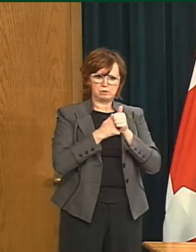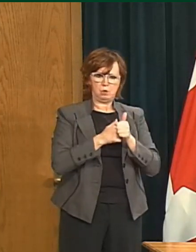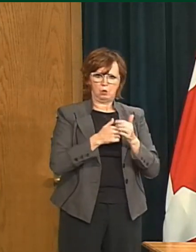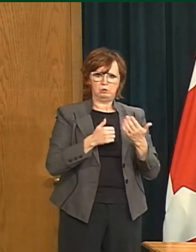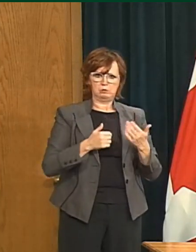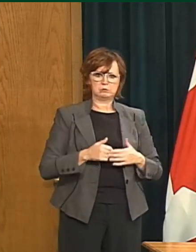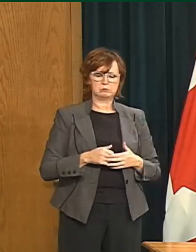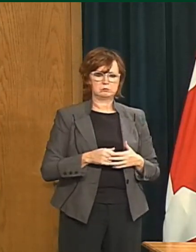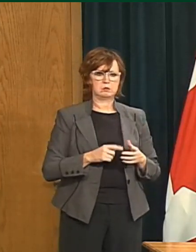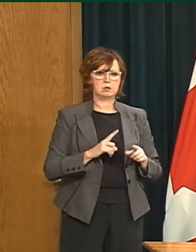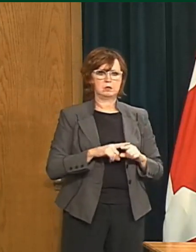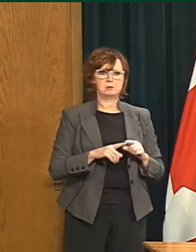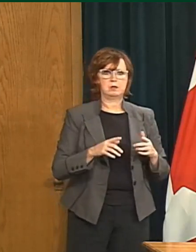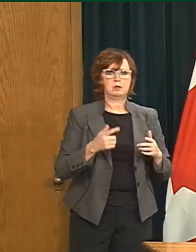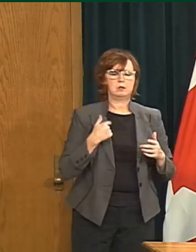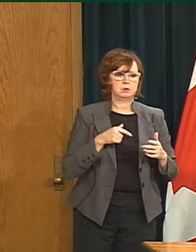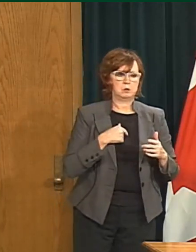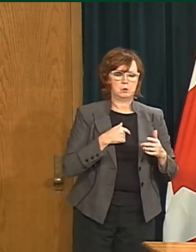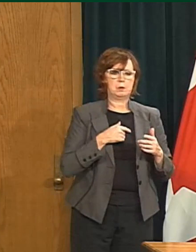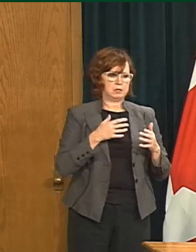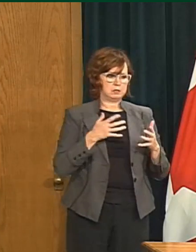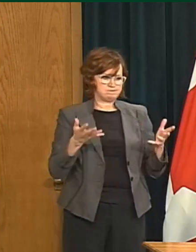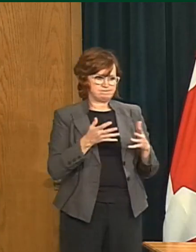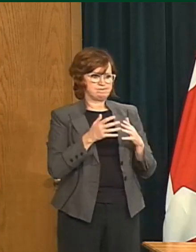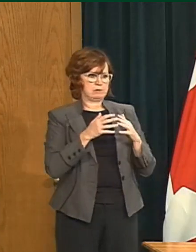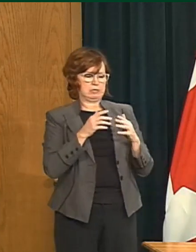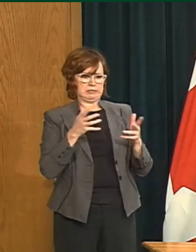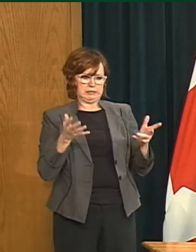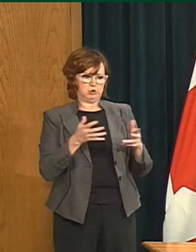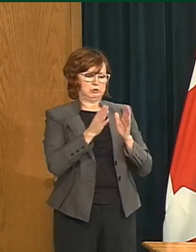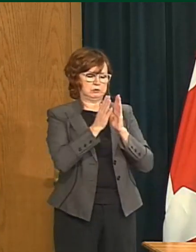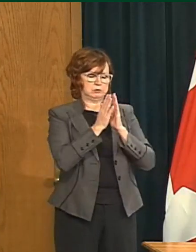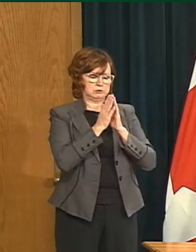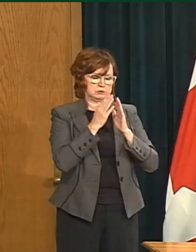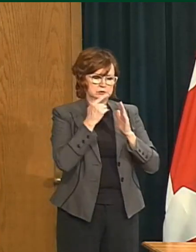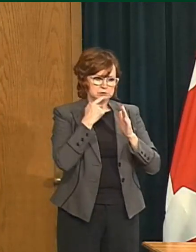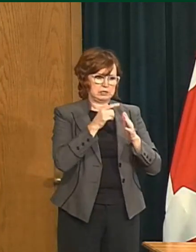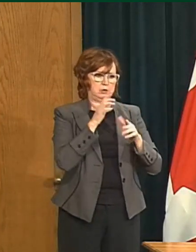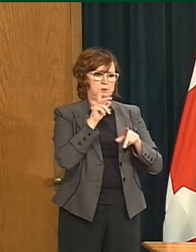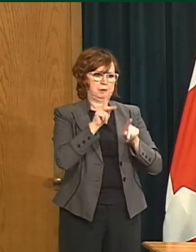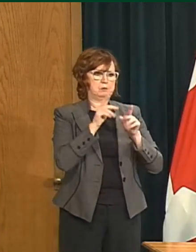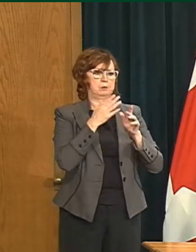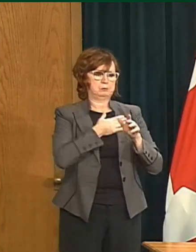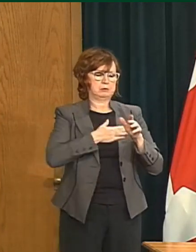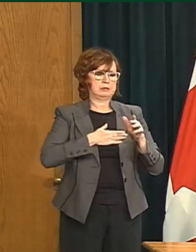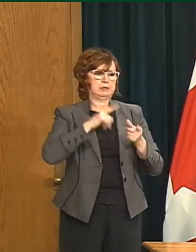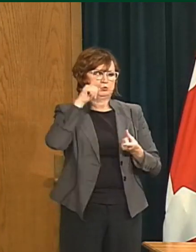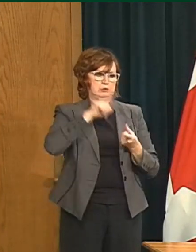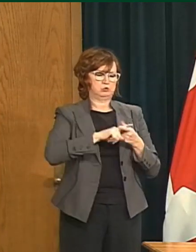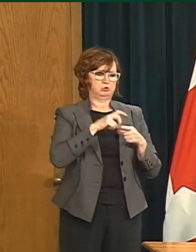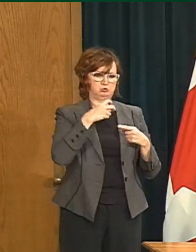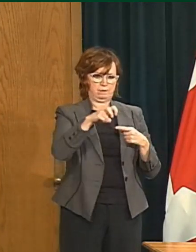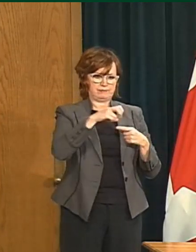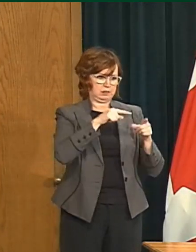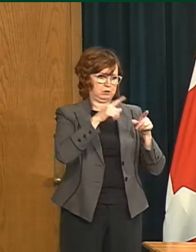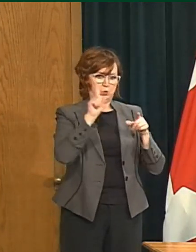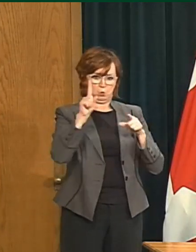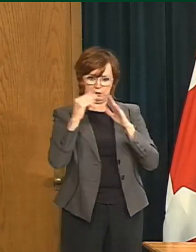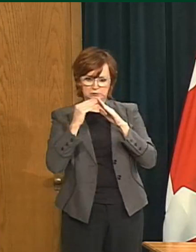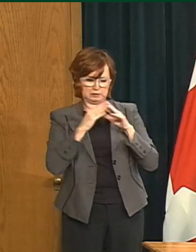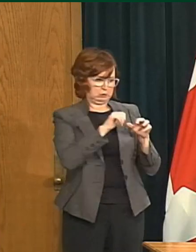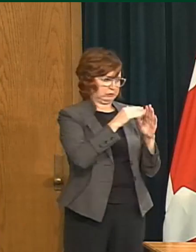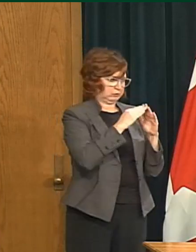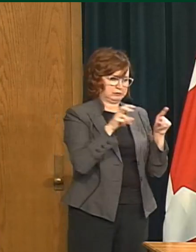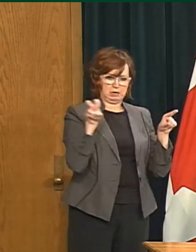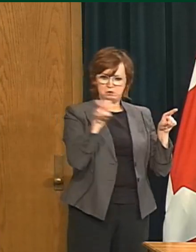minimizing unnecessary travel within communities, if there are contacts across jurisdictions, they are managed in a very seamless